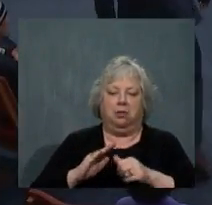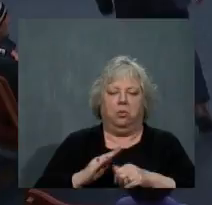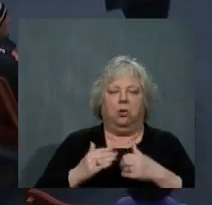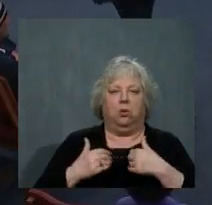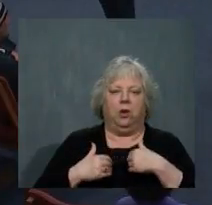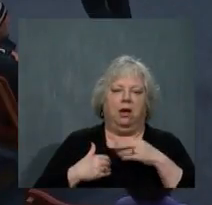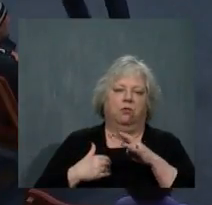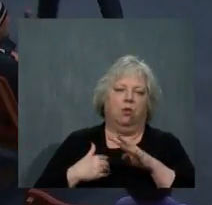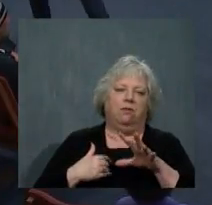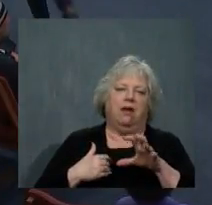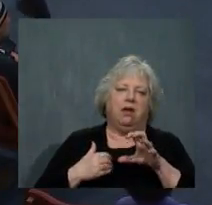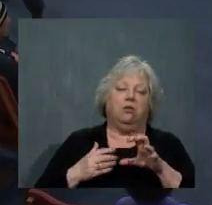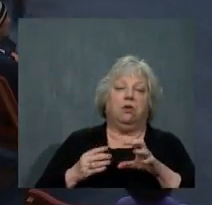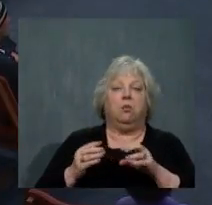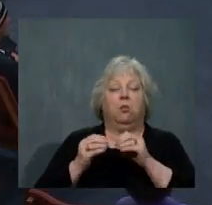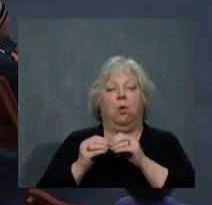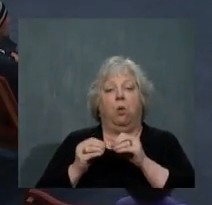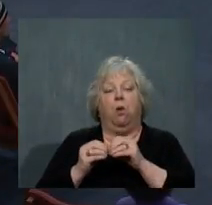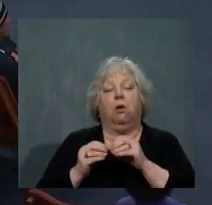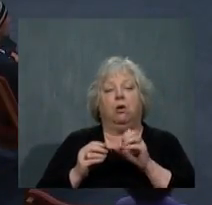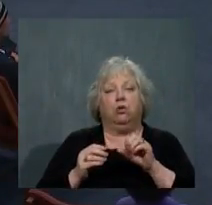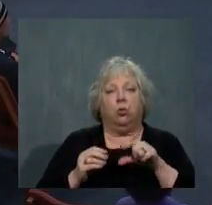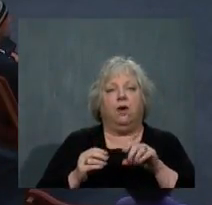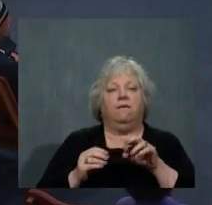feet is going to be made available for services.